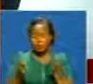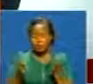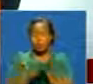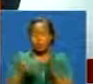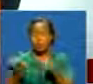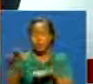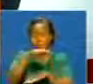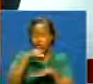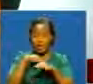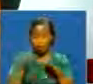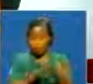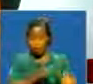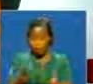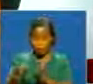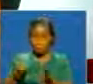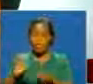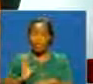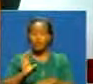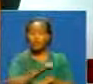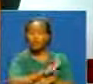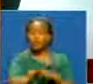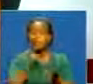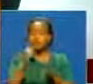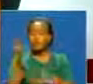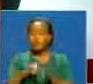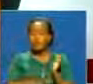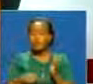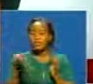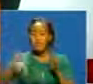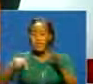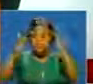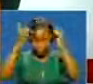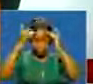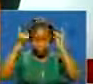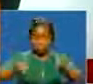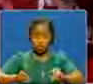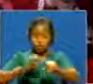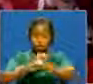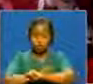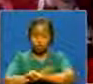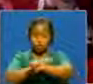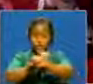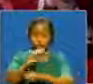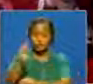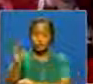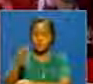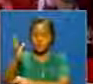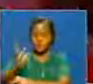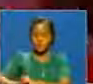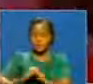Planning Committee in what they termed as a move to shield and protect Kenyans.